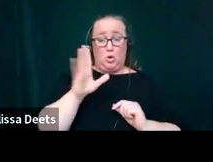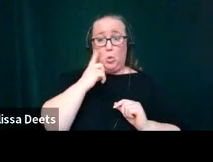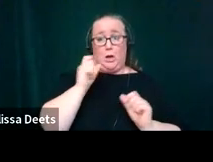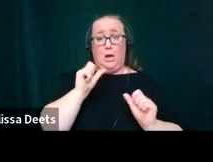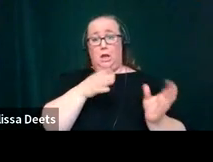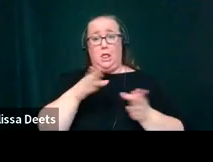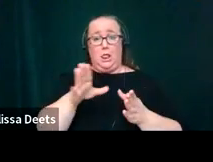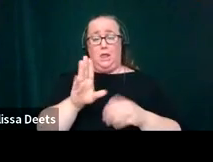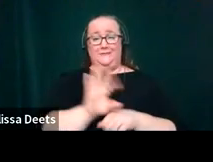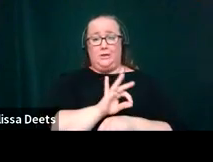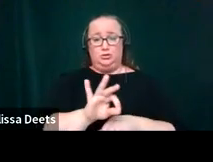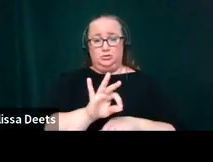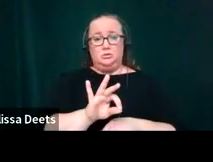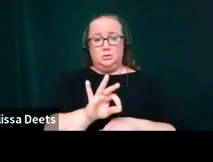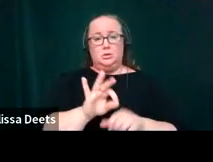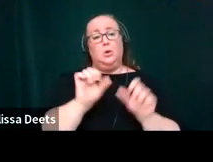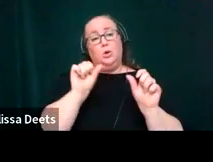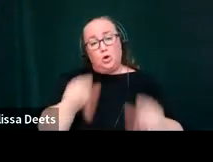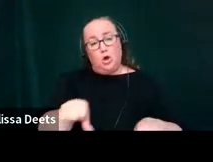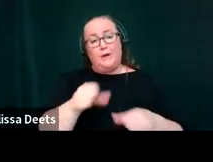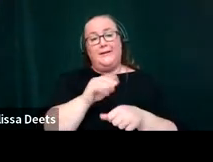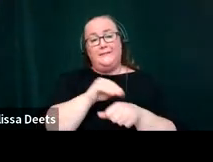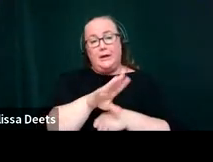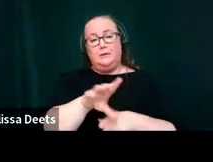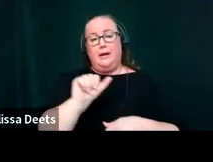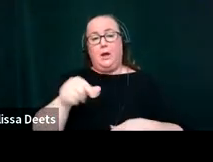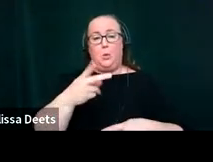and they may affect aqueous production and outflow.